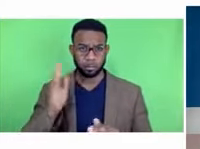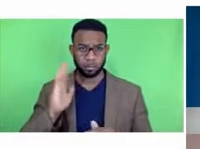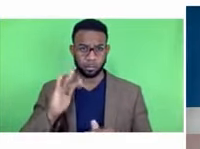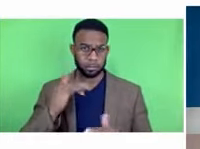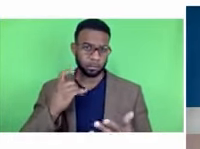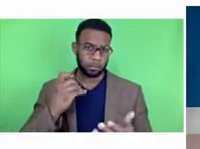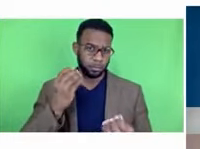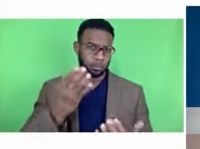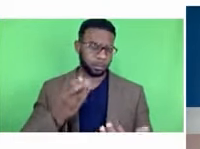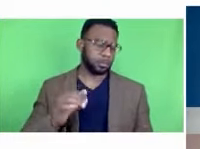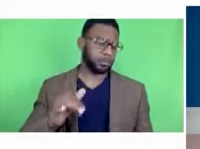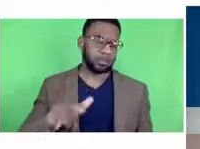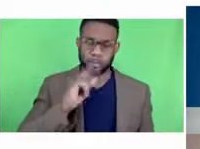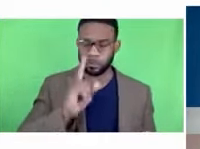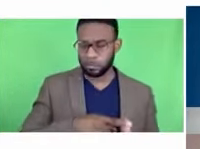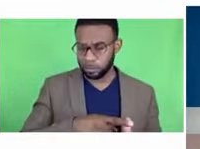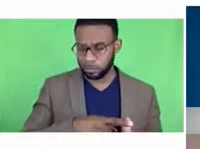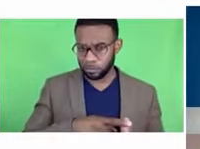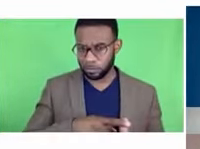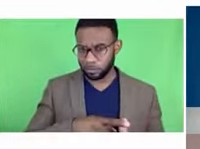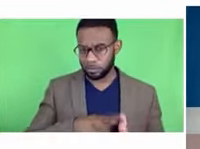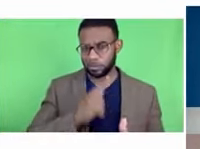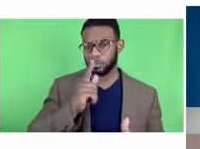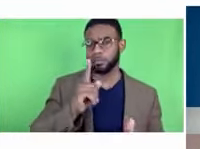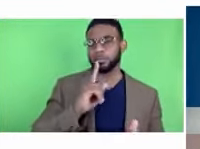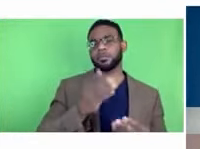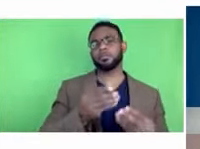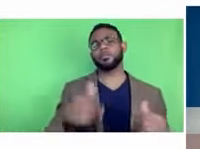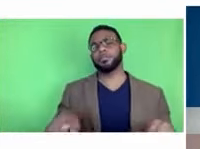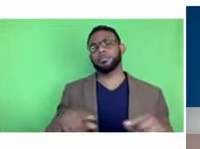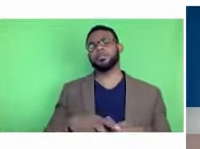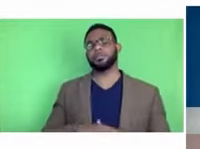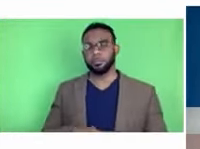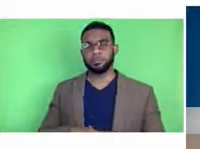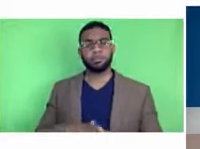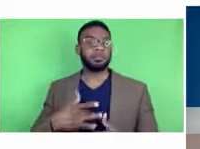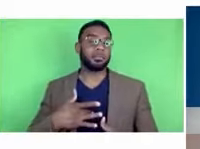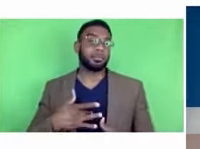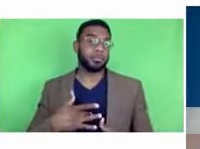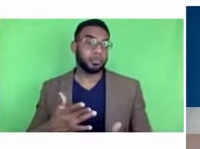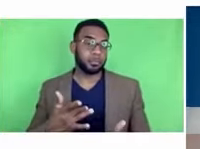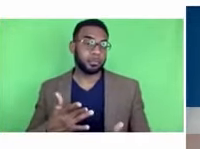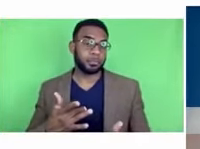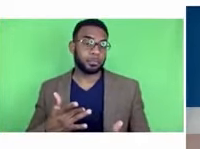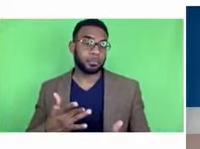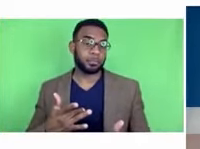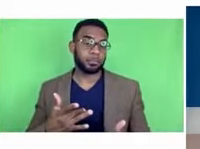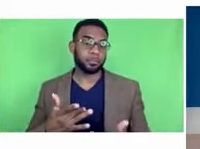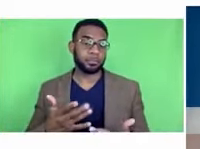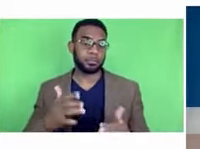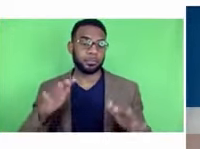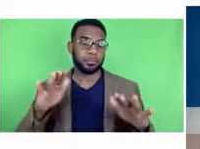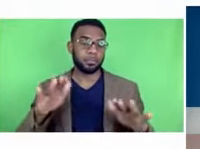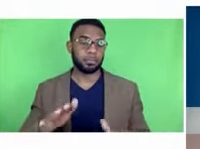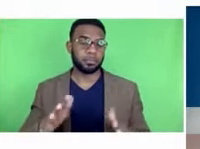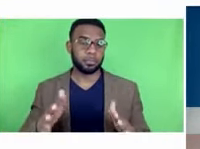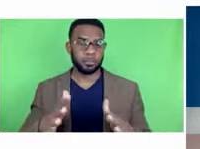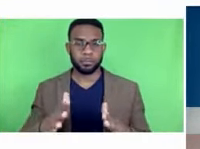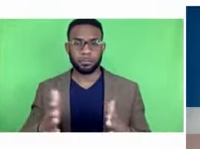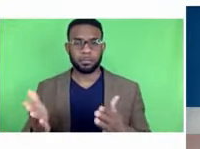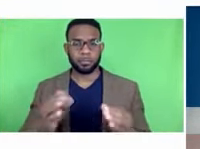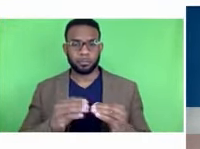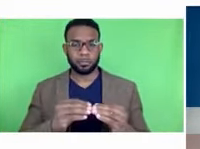them know, hey, you're not the first, and there's already solutions out there, usually brings down a lot of that anxiety. Kind of brings it more